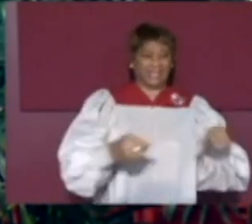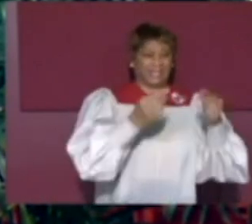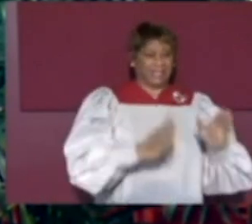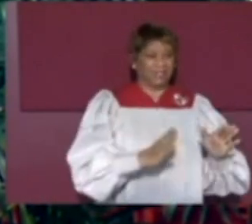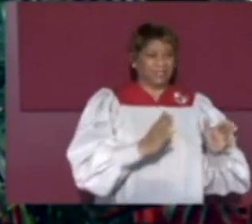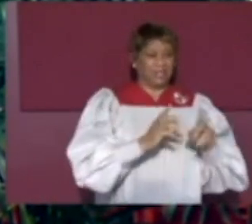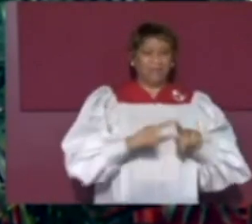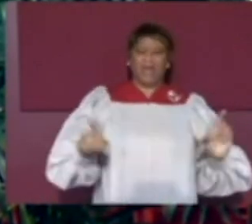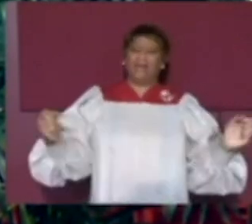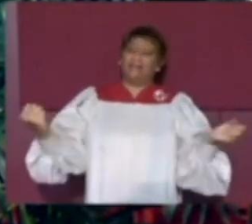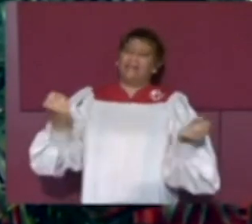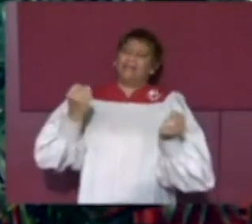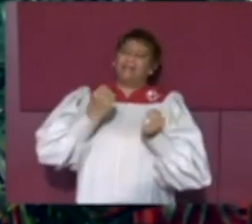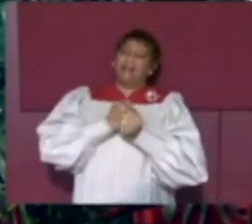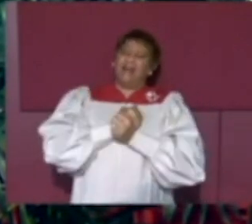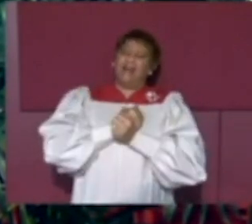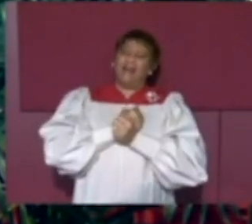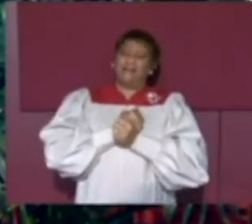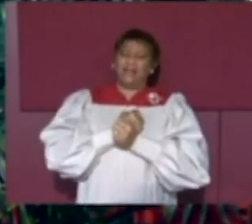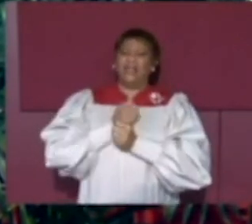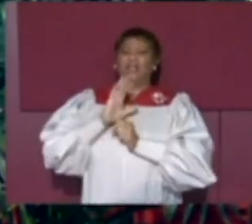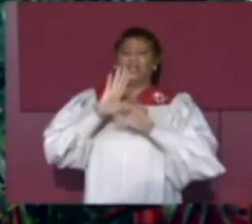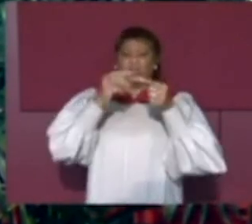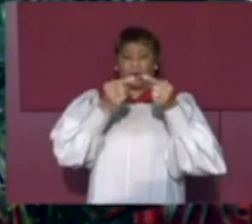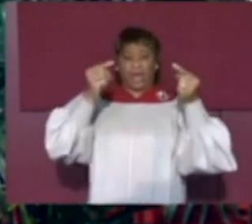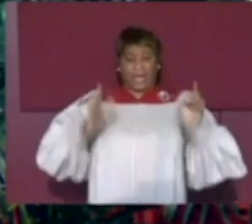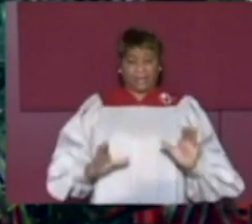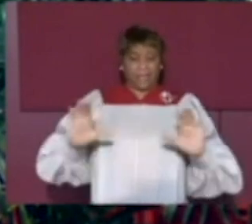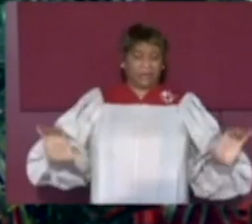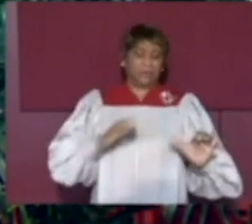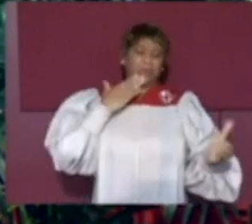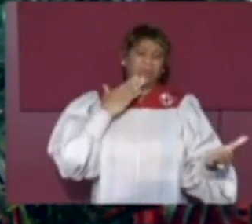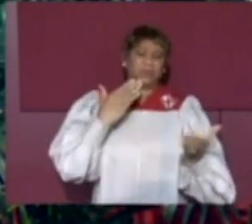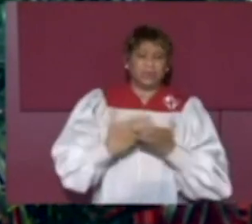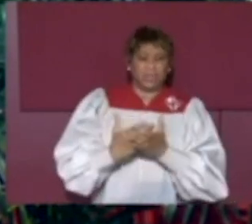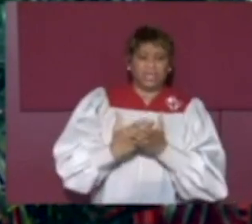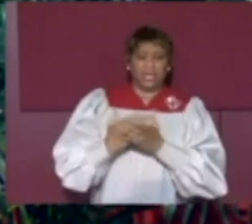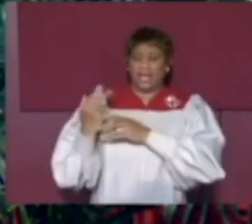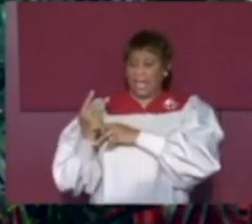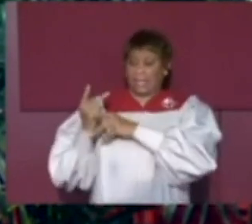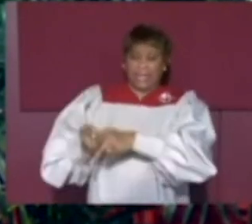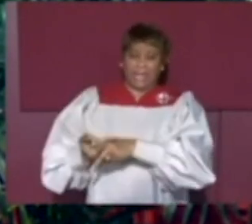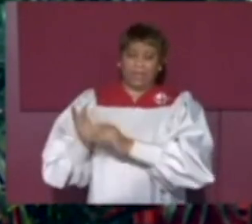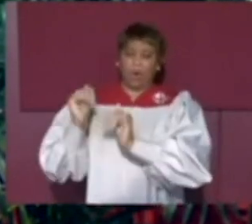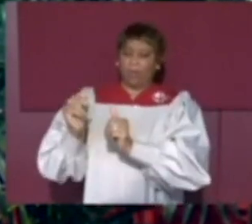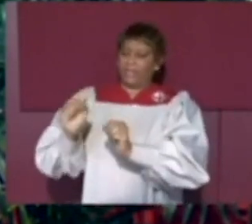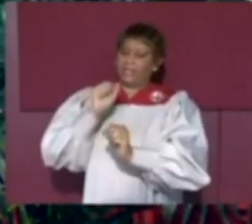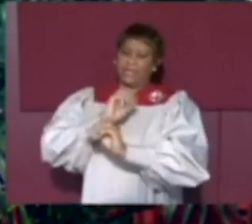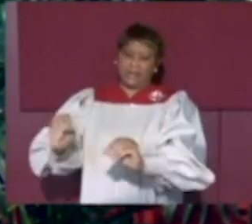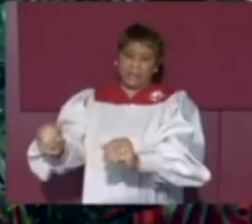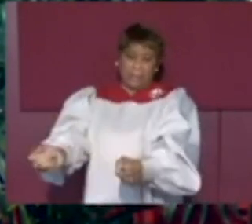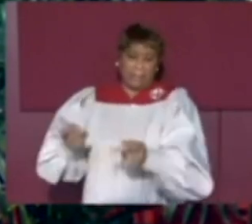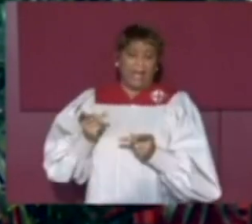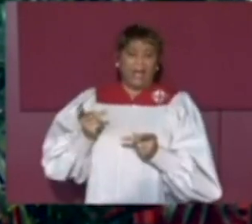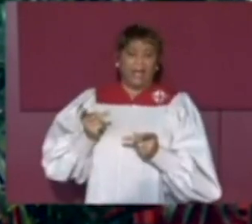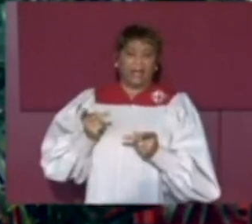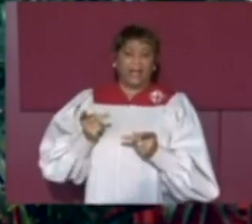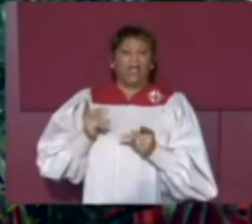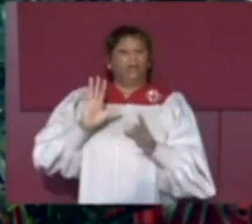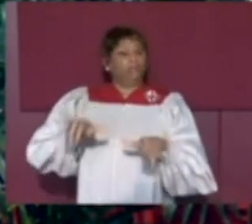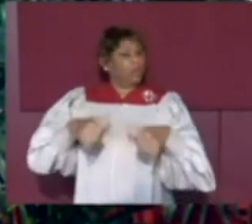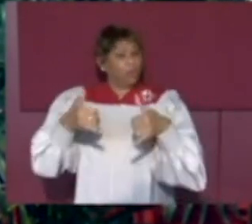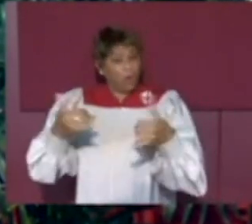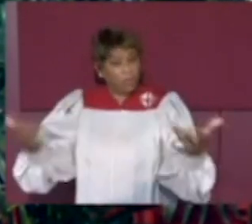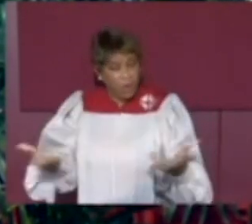But love ye your enemies, and do good, and lend hoping for nothing again, and your